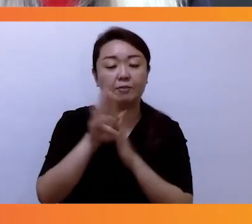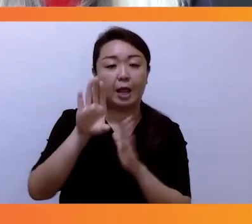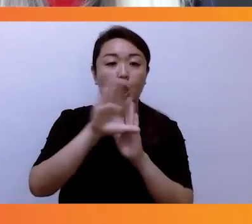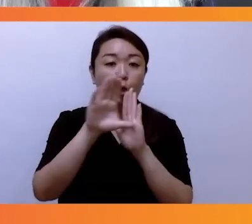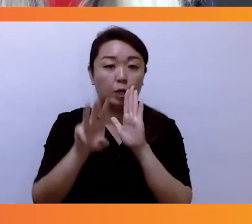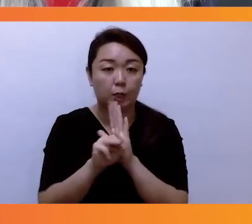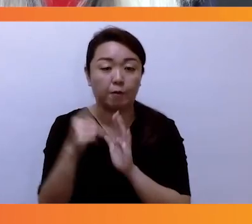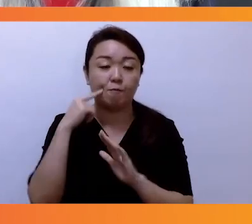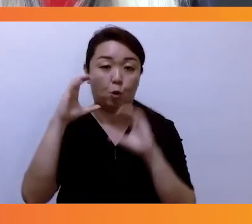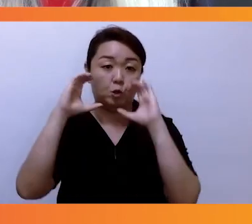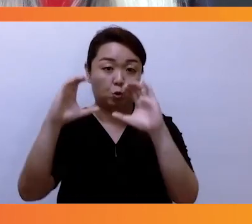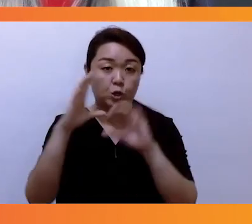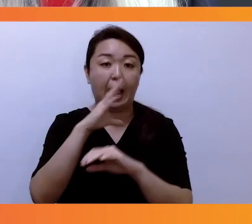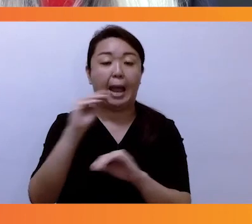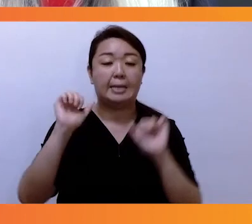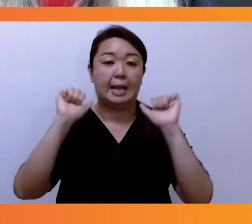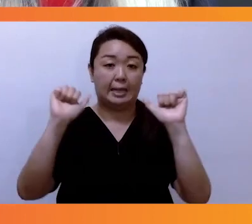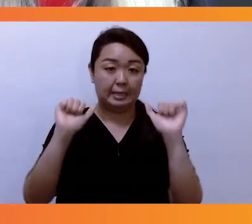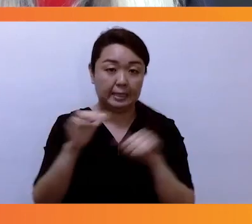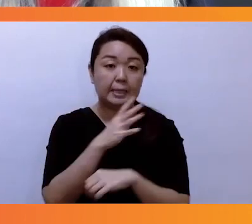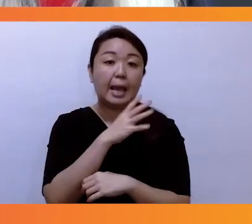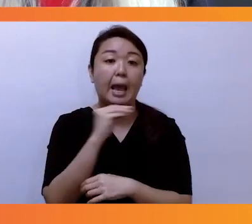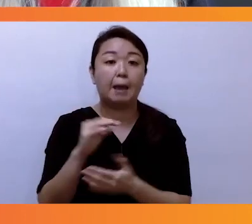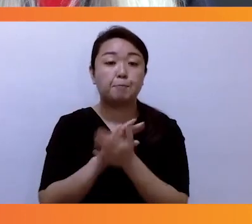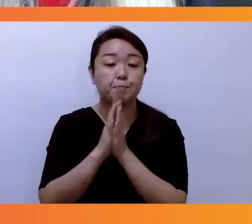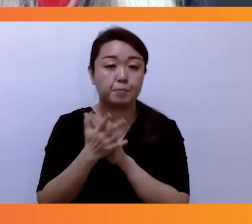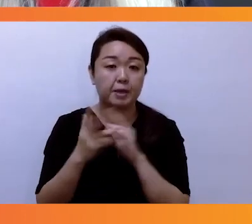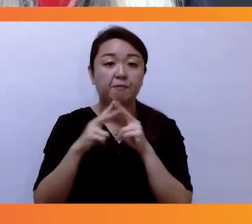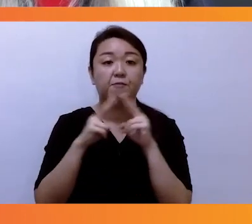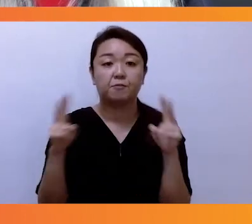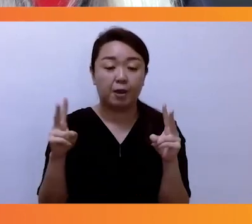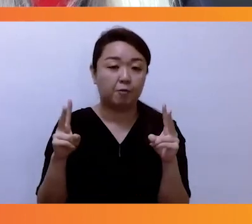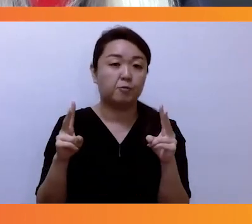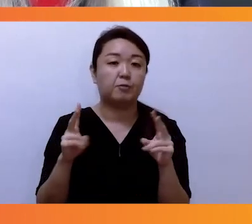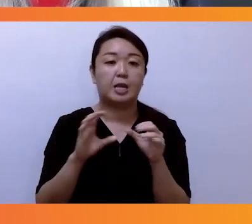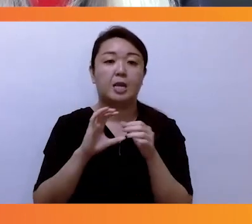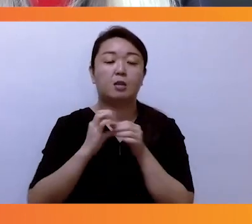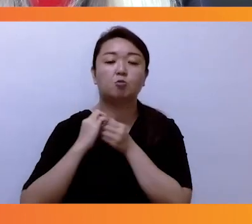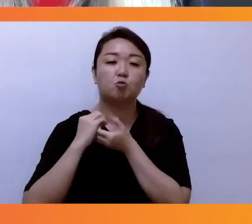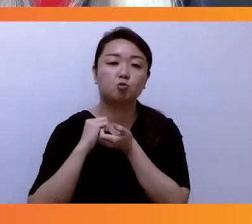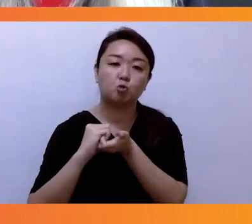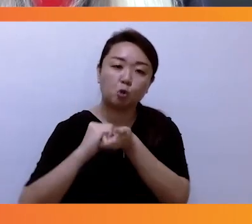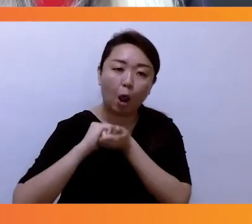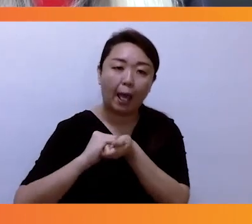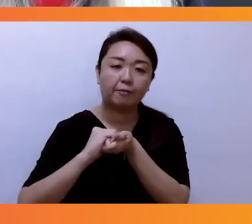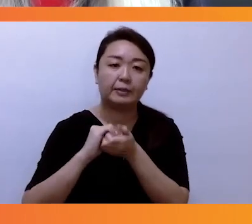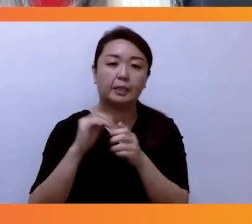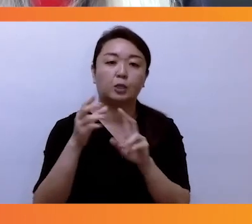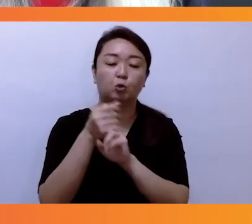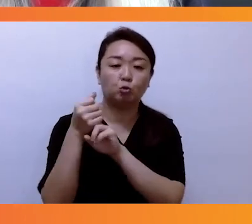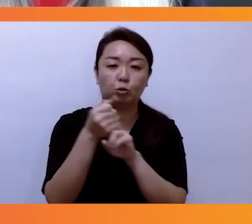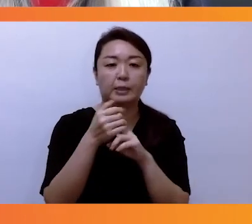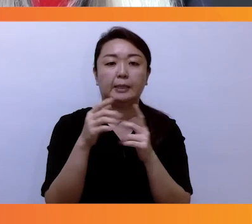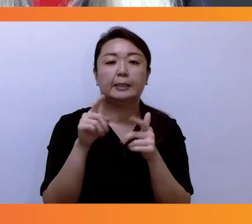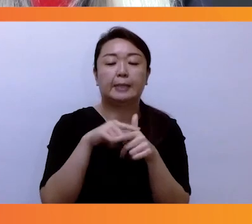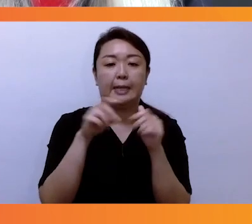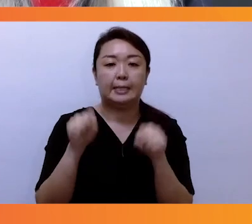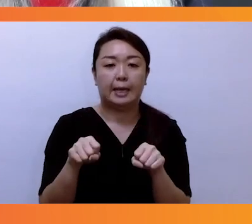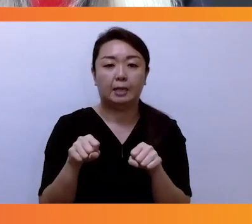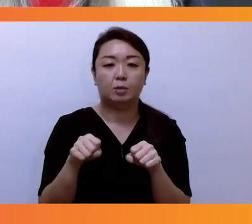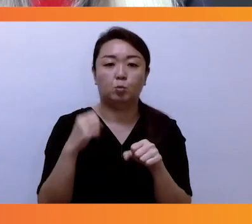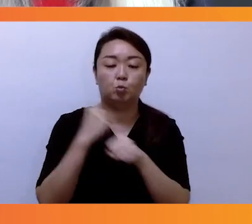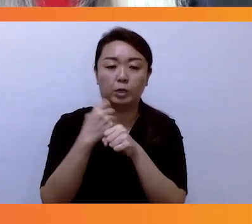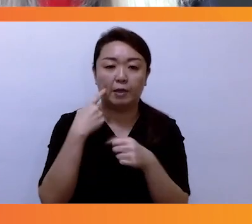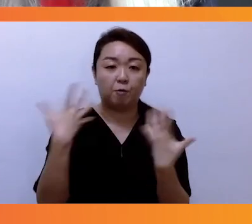you develop curriculum for coaches and for athletes and become a very collaborative unit